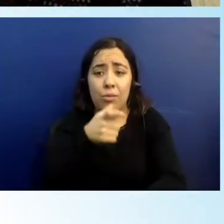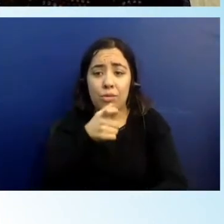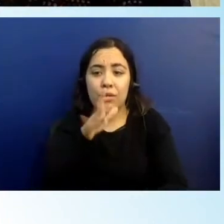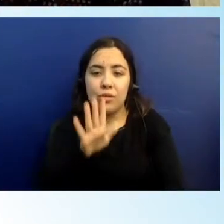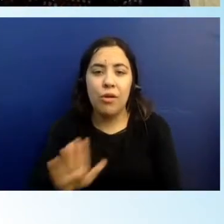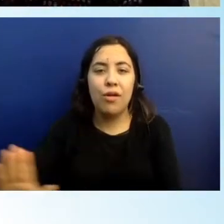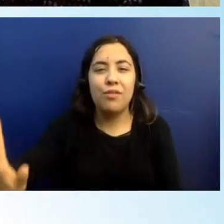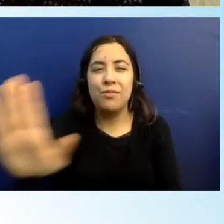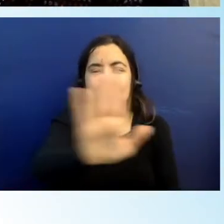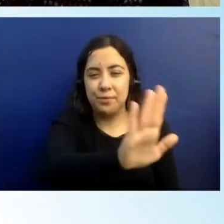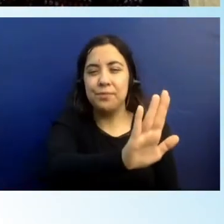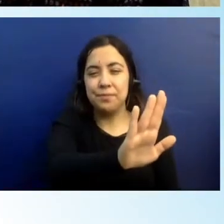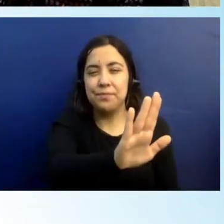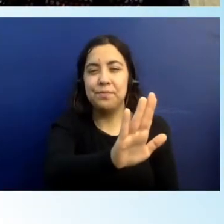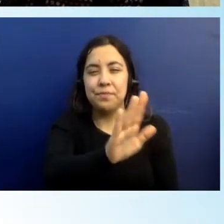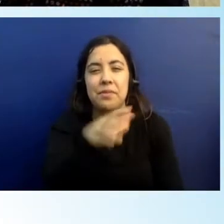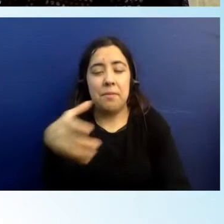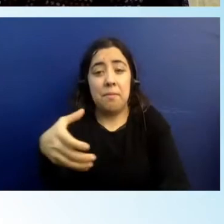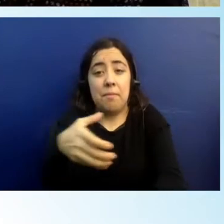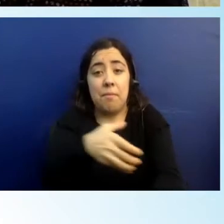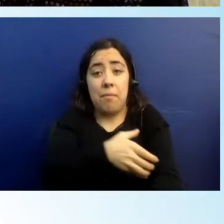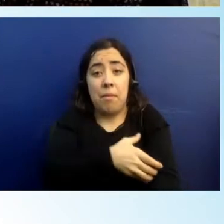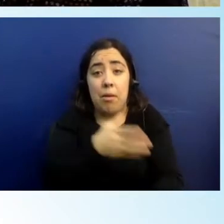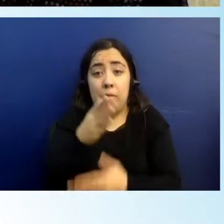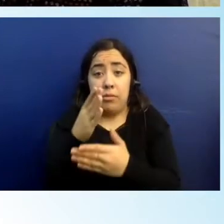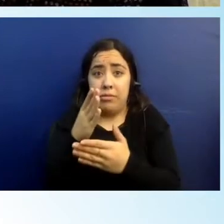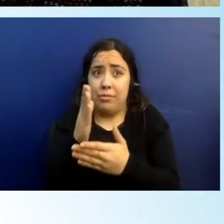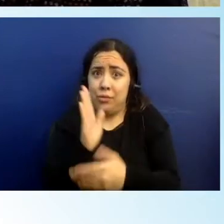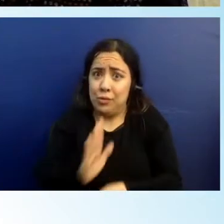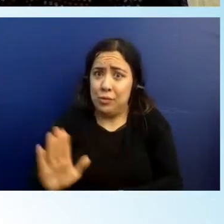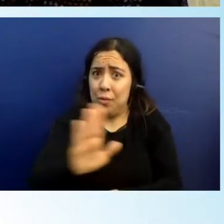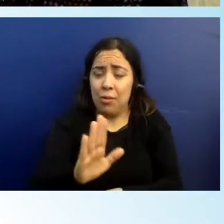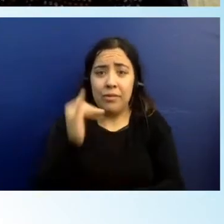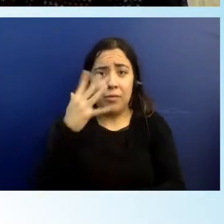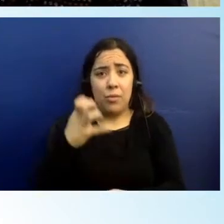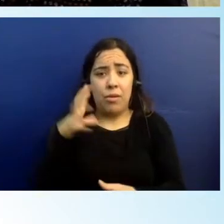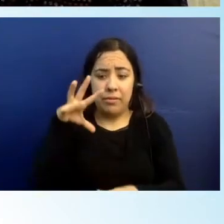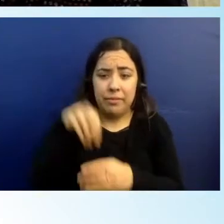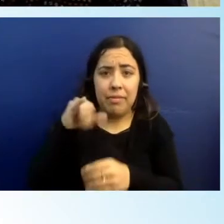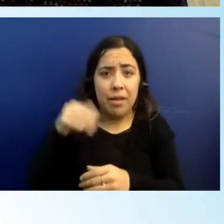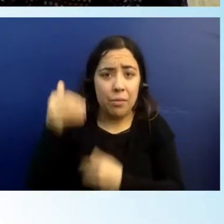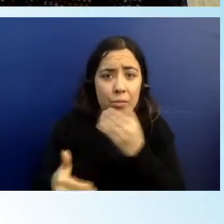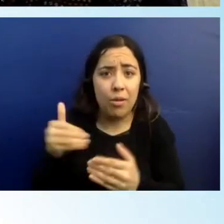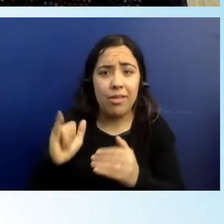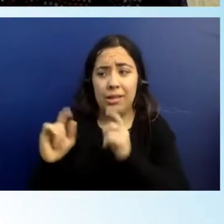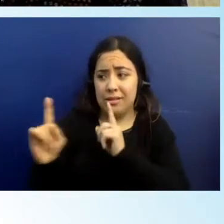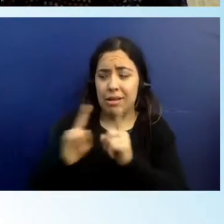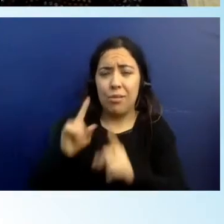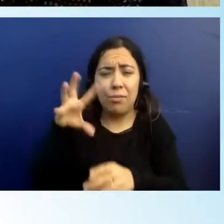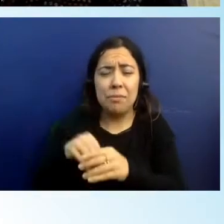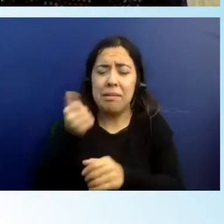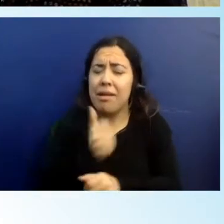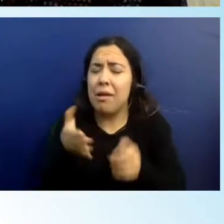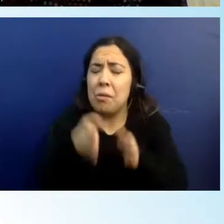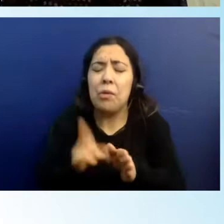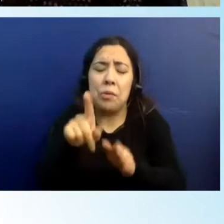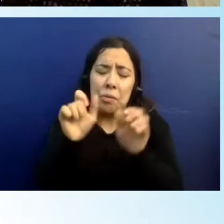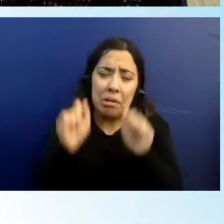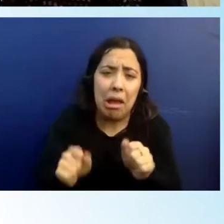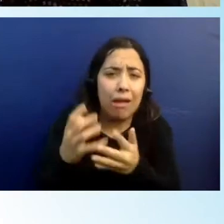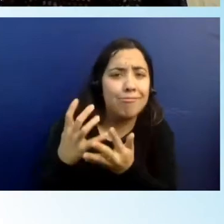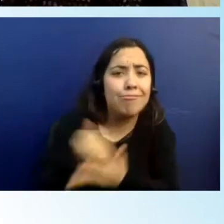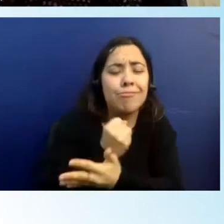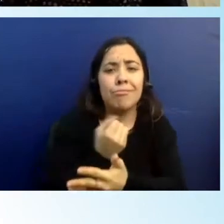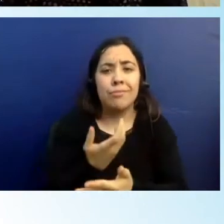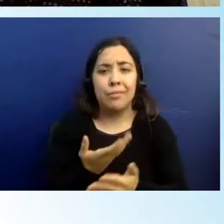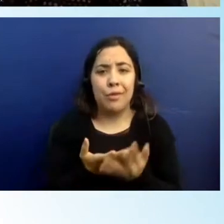if you want to be a part of the process or you know, a part of that dialogue, participate in any way you can monetarily,